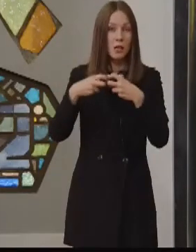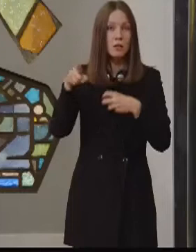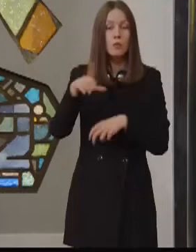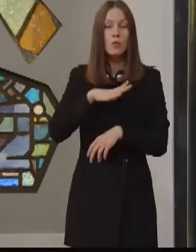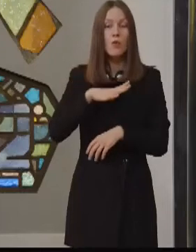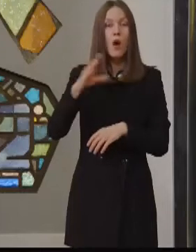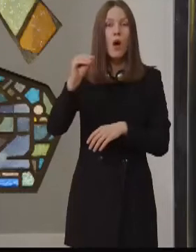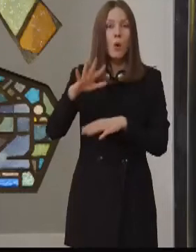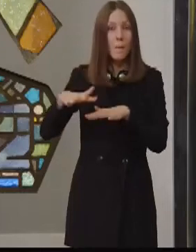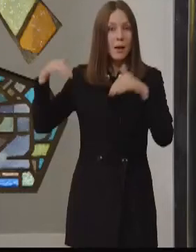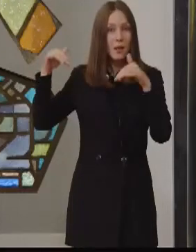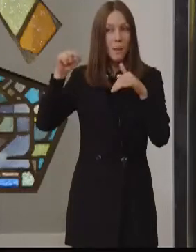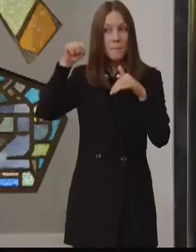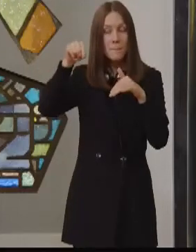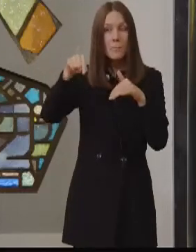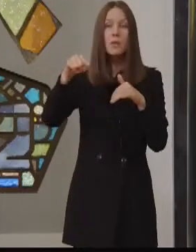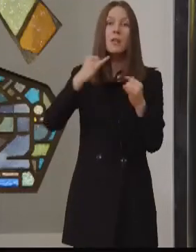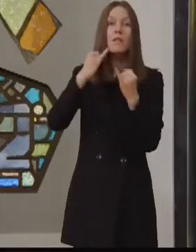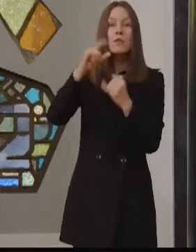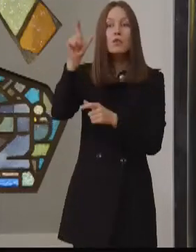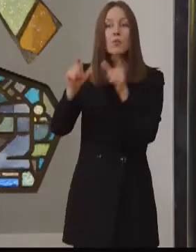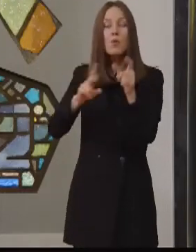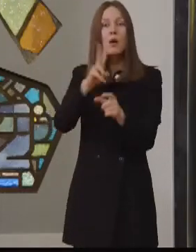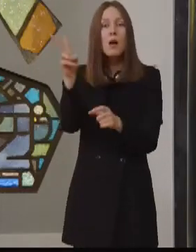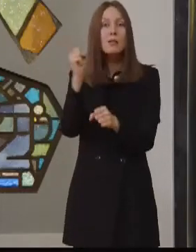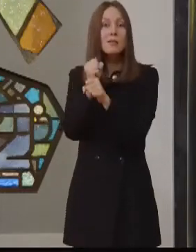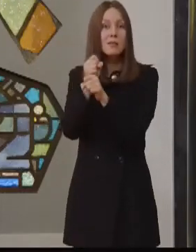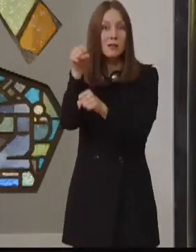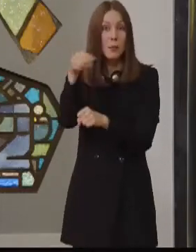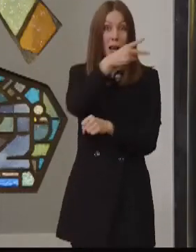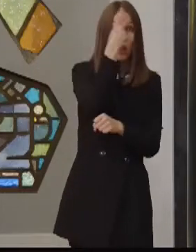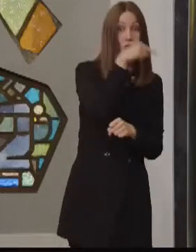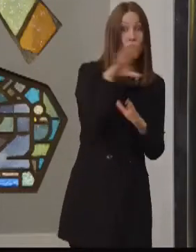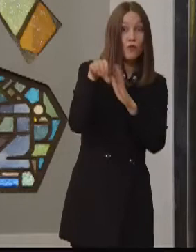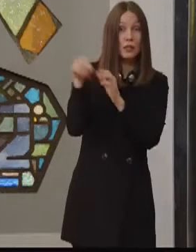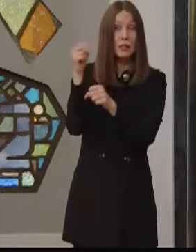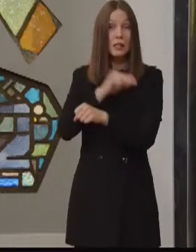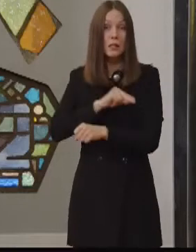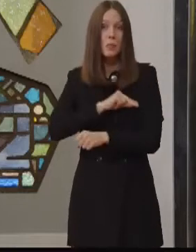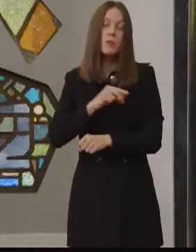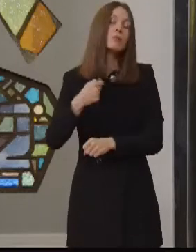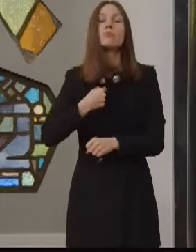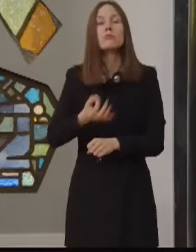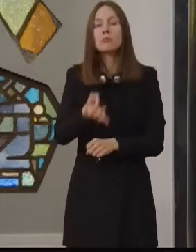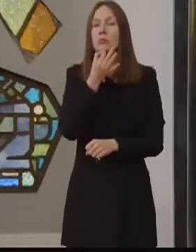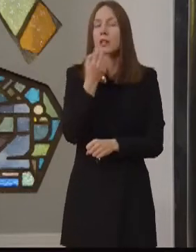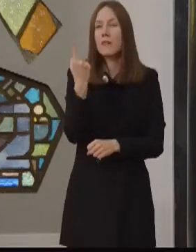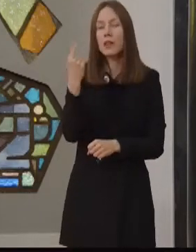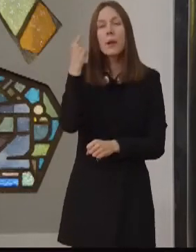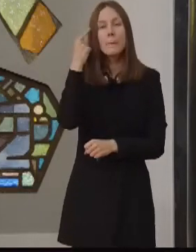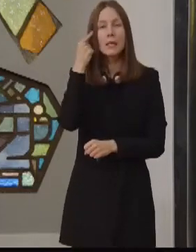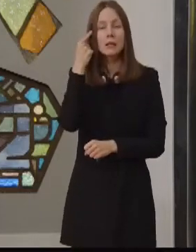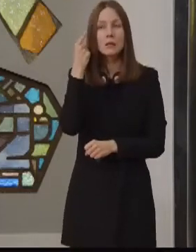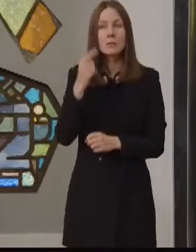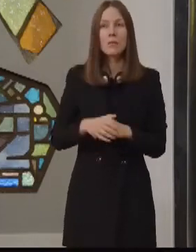was in Brussels. I went to the European Parliament and talked to people who work there, and I liked